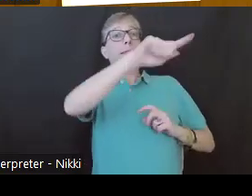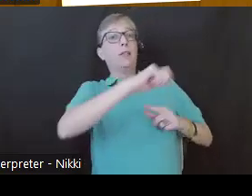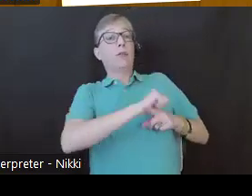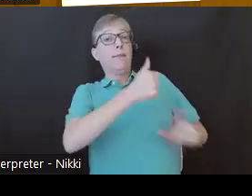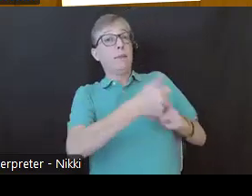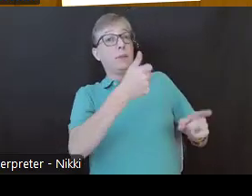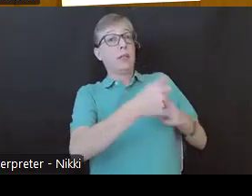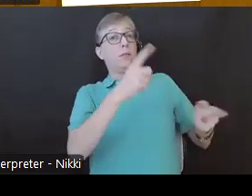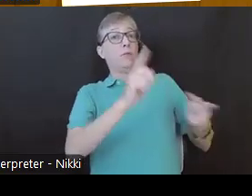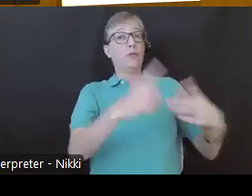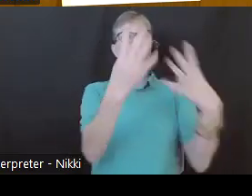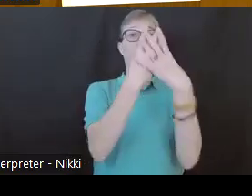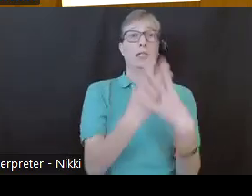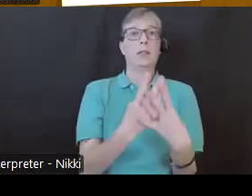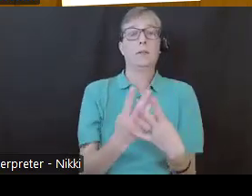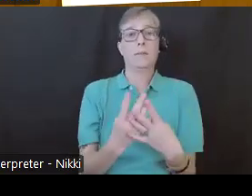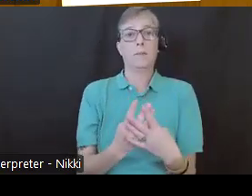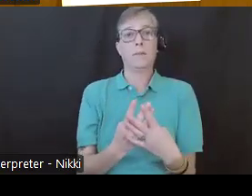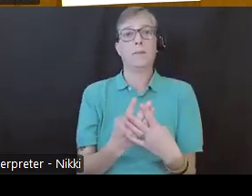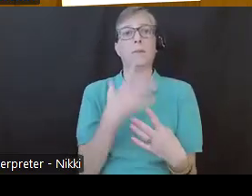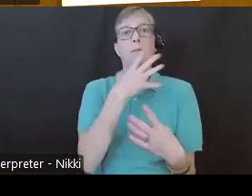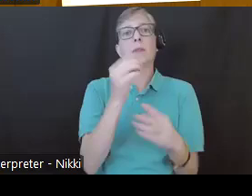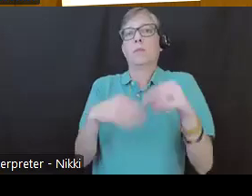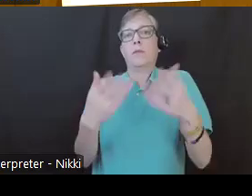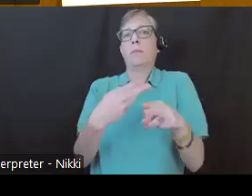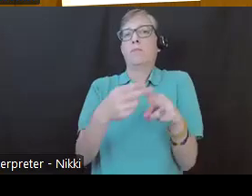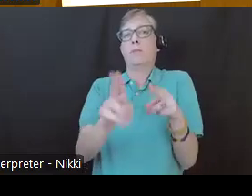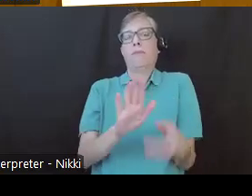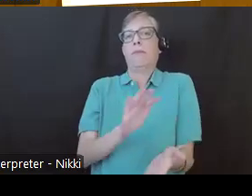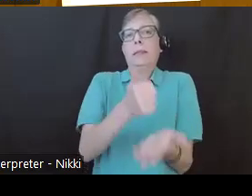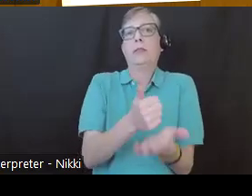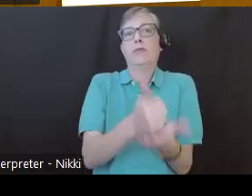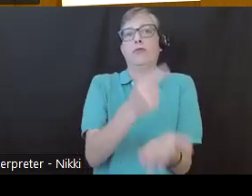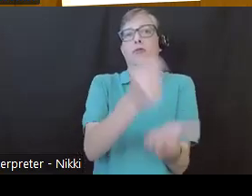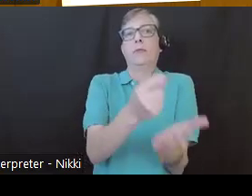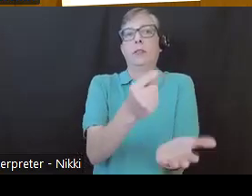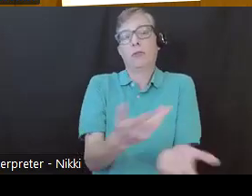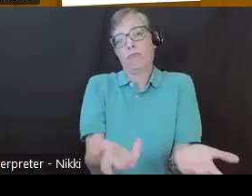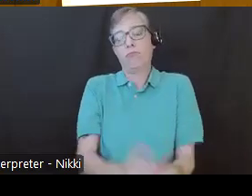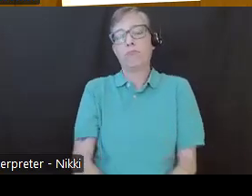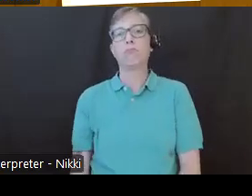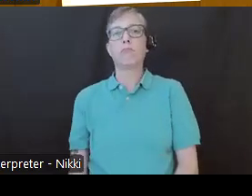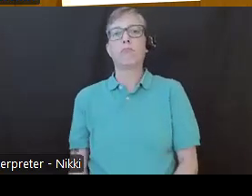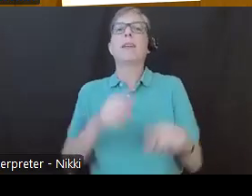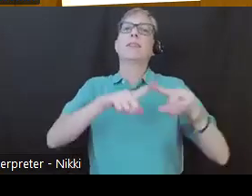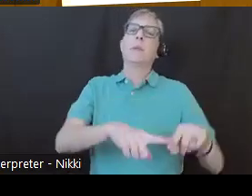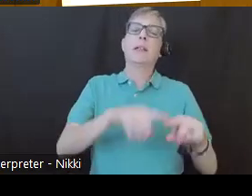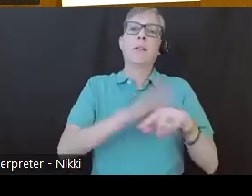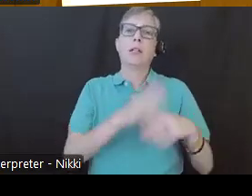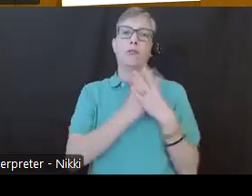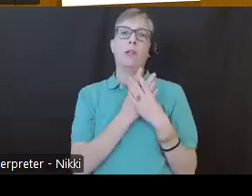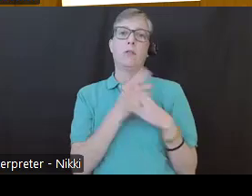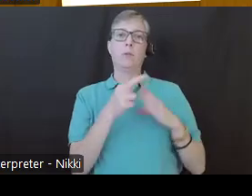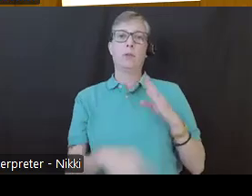screening and do a brief intervention depending on results of the screening. So the way I'm kind of sort